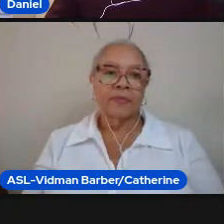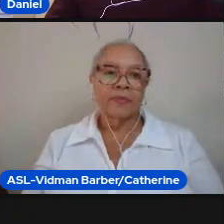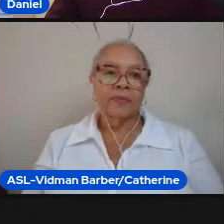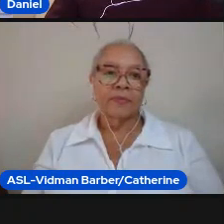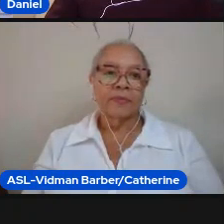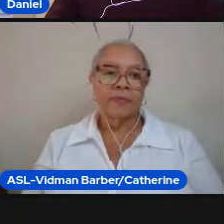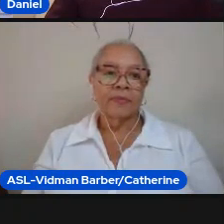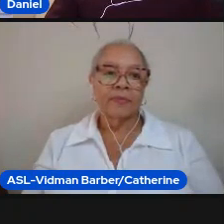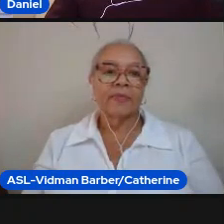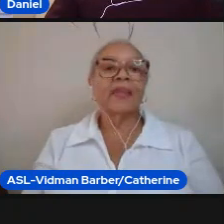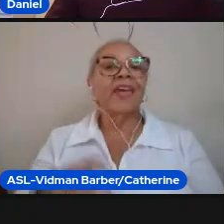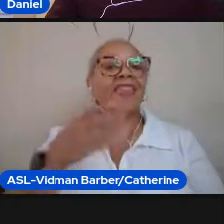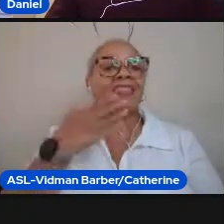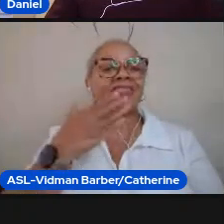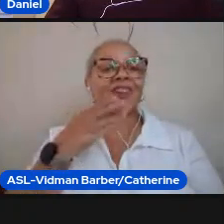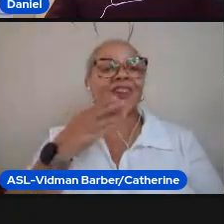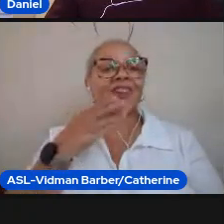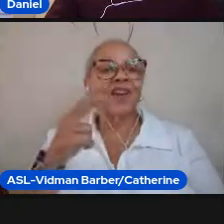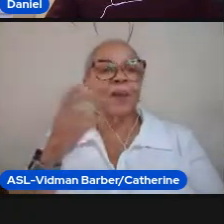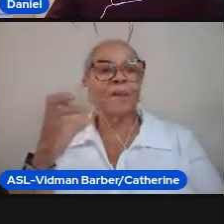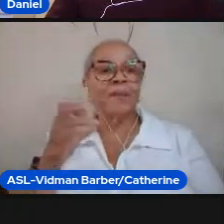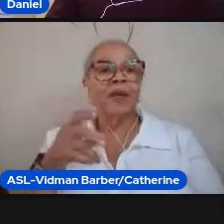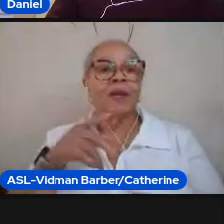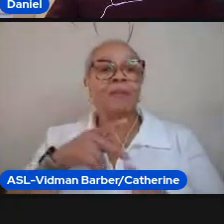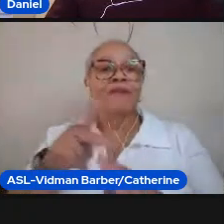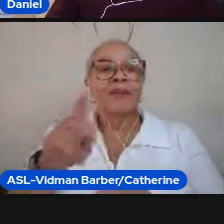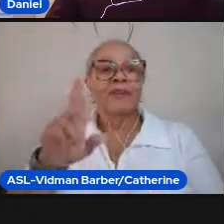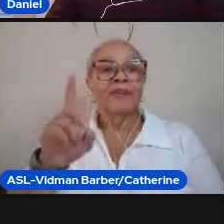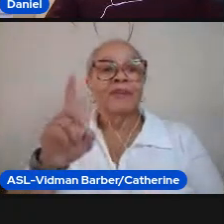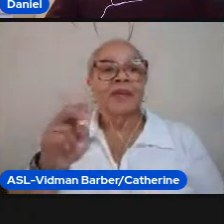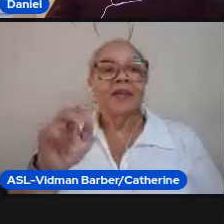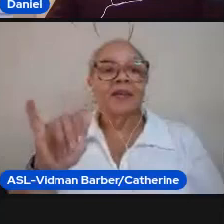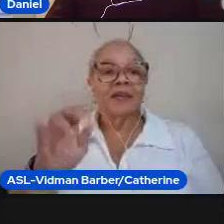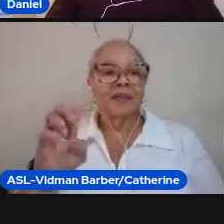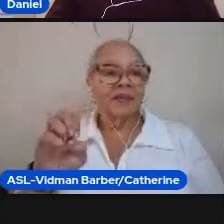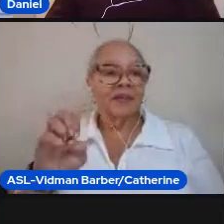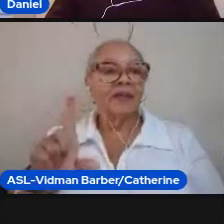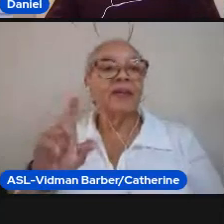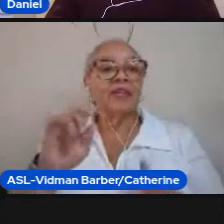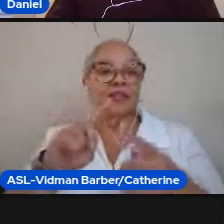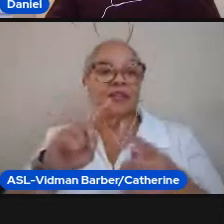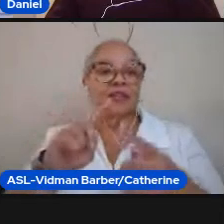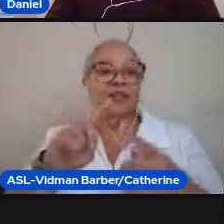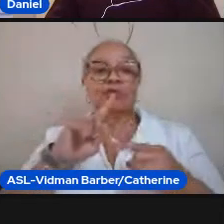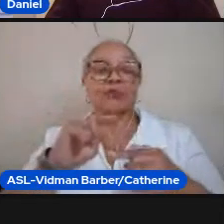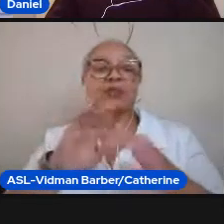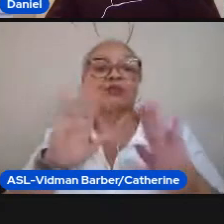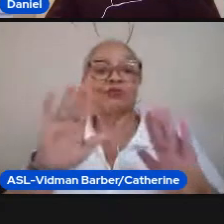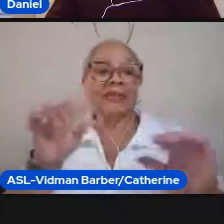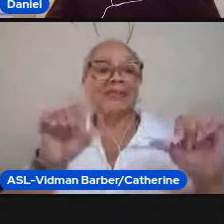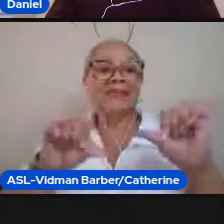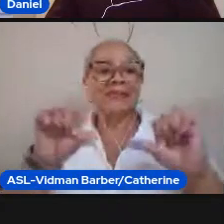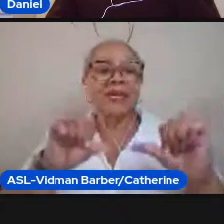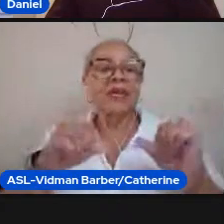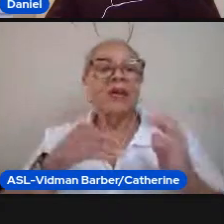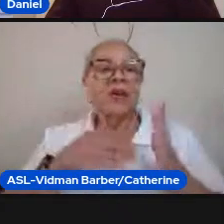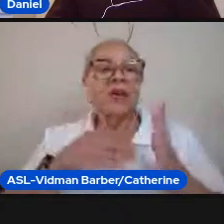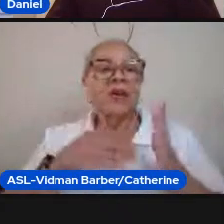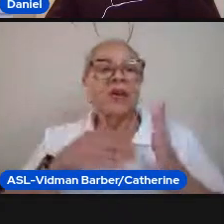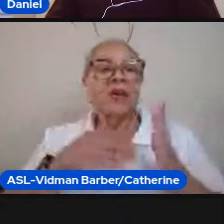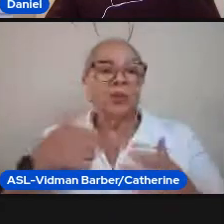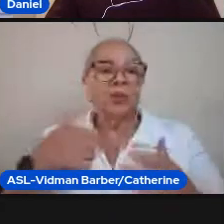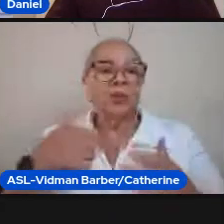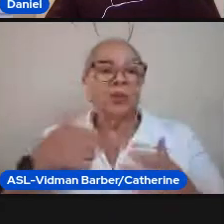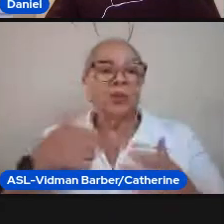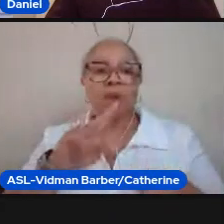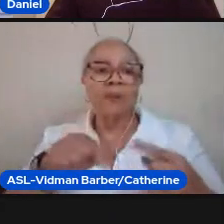Yeah, thank you very much, Professor Daniel. It's such a really really great science, having to talk about the genomics of